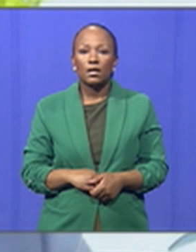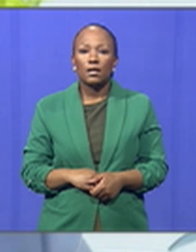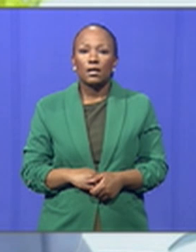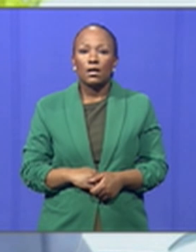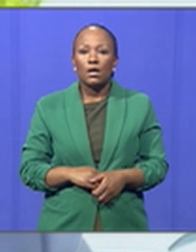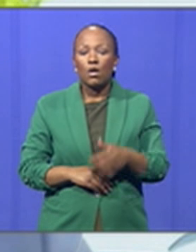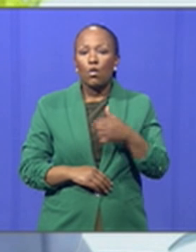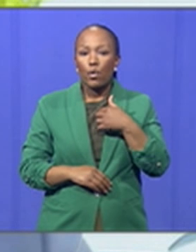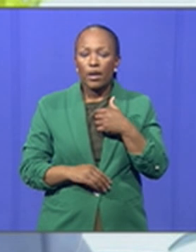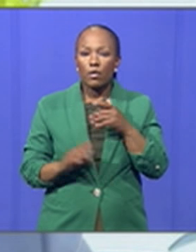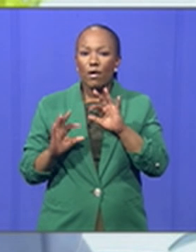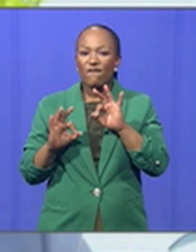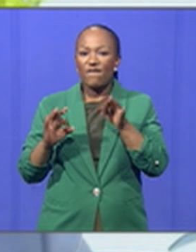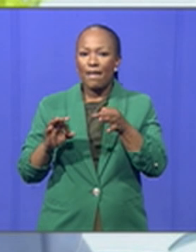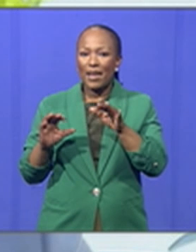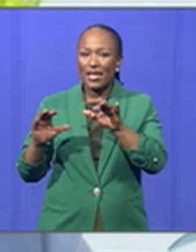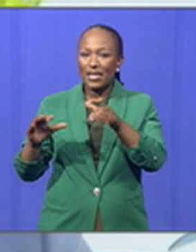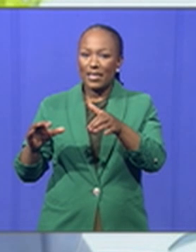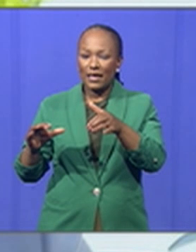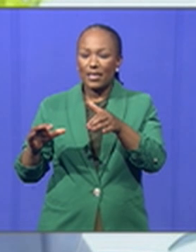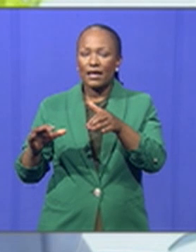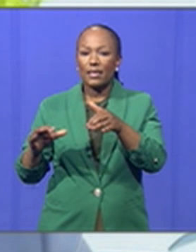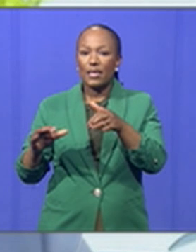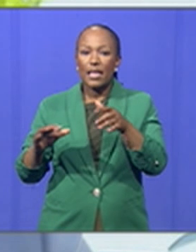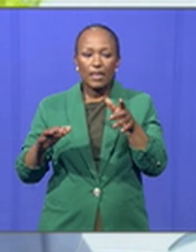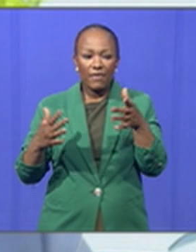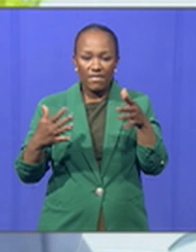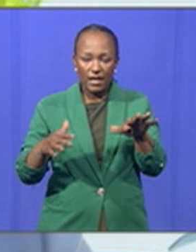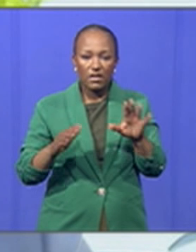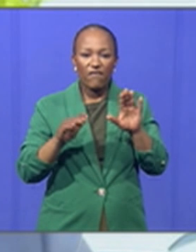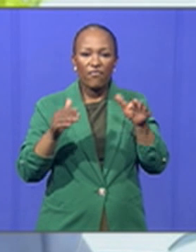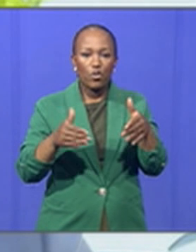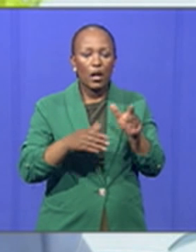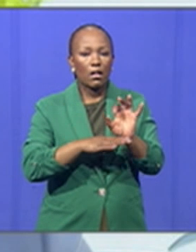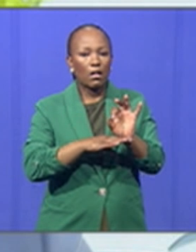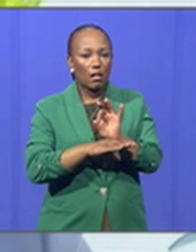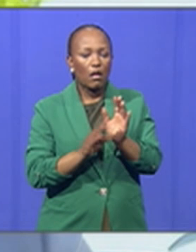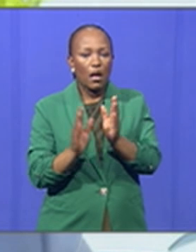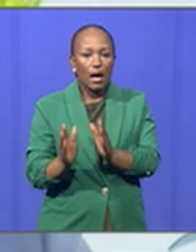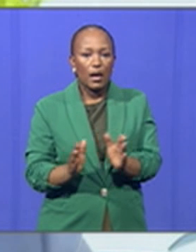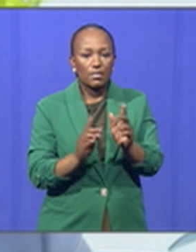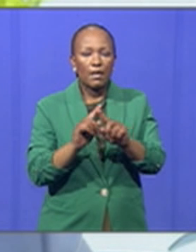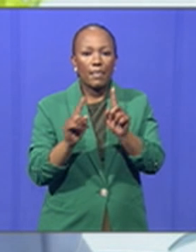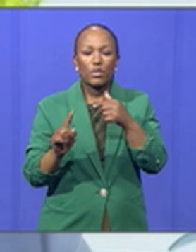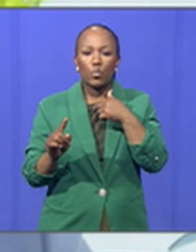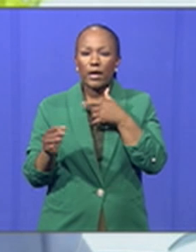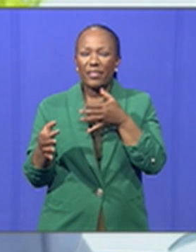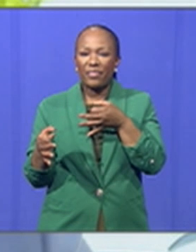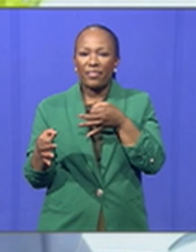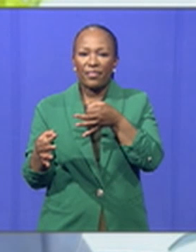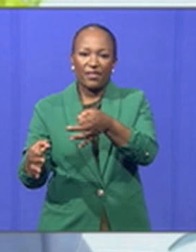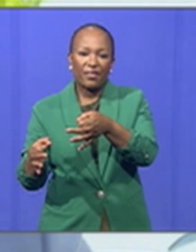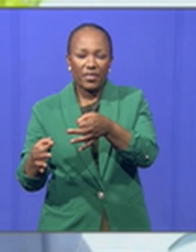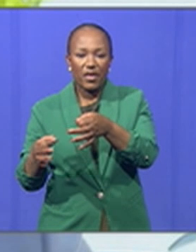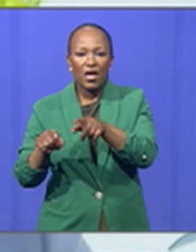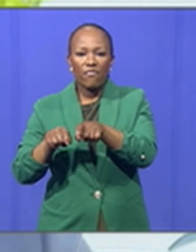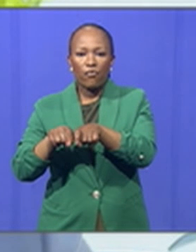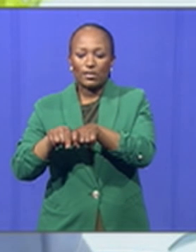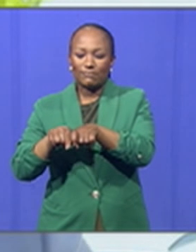with bereaved families who have concluded funeral arrangements only to find that there are delays in conducting postmortems.